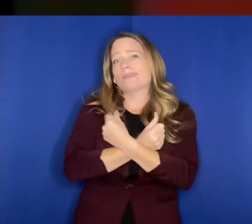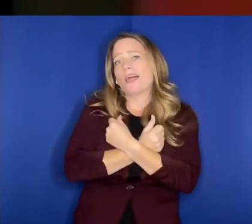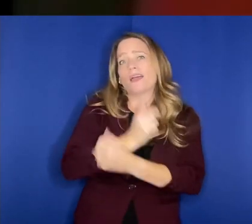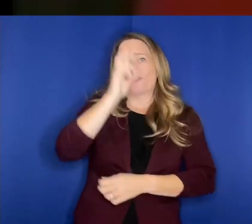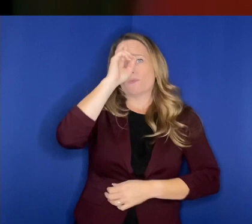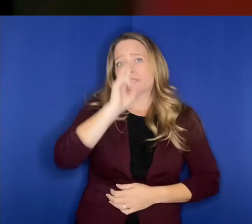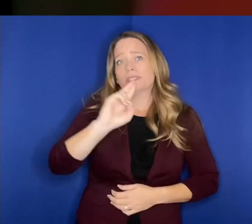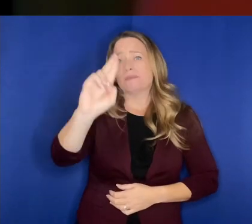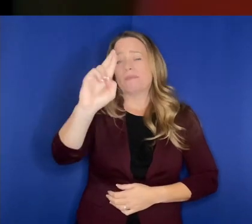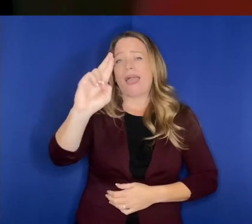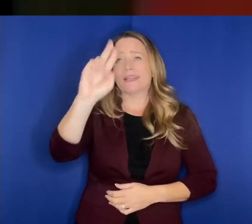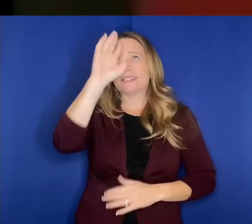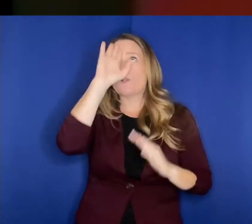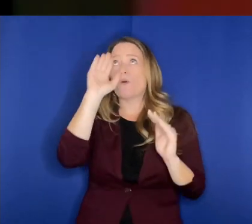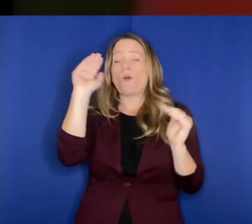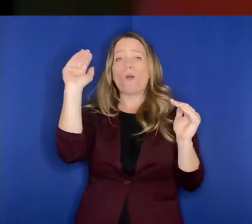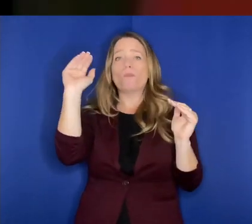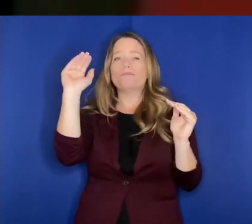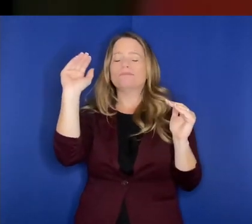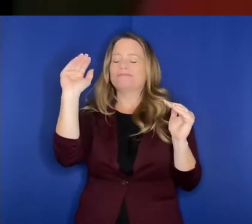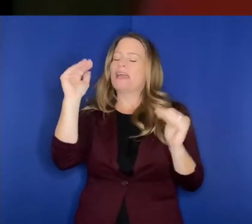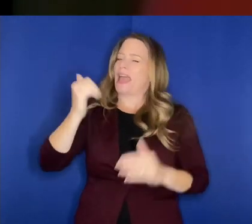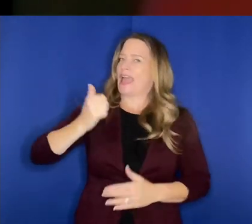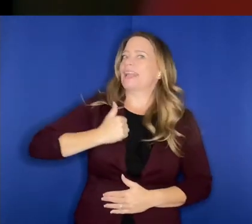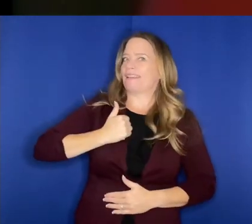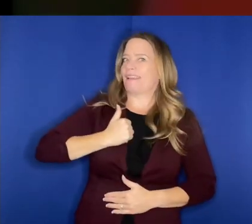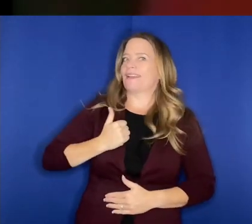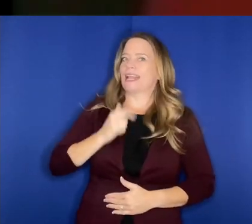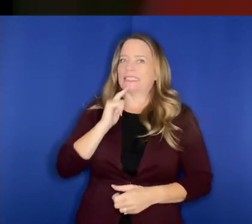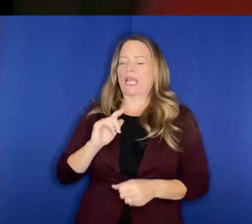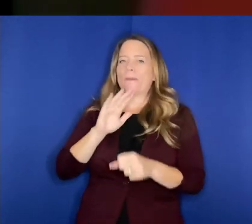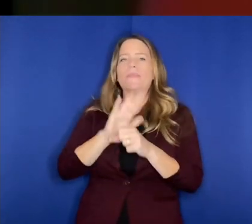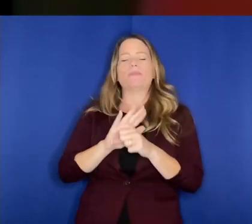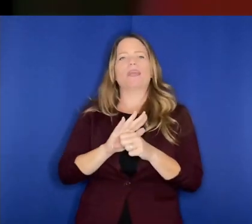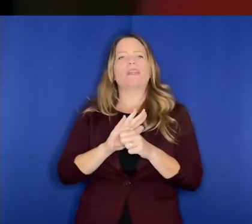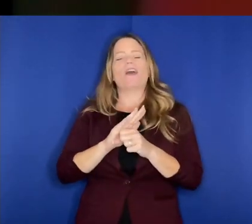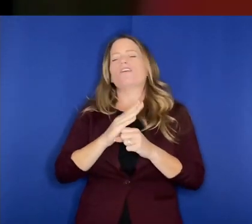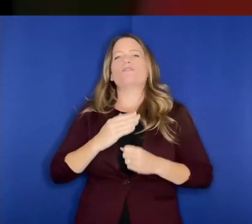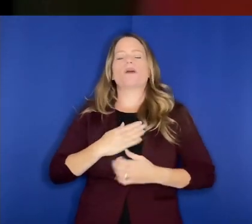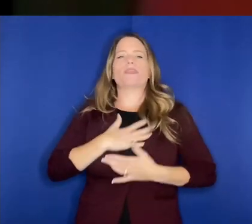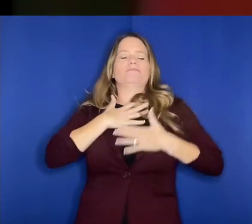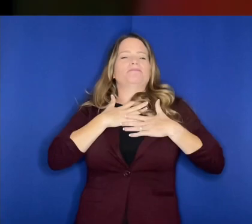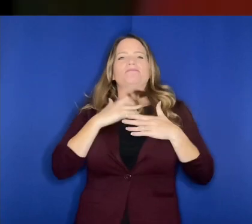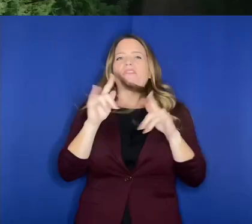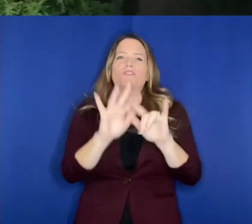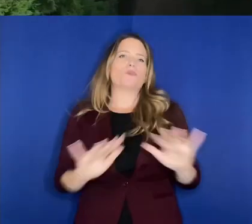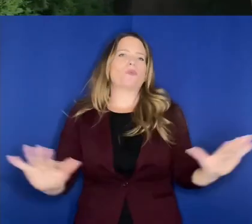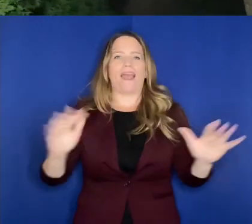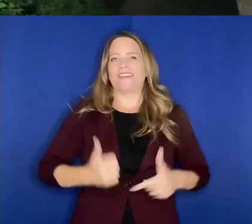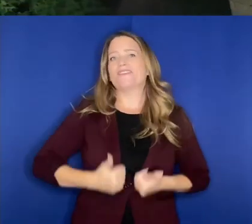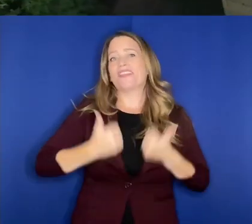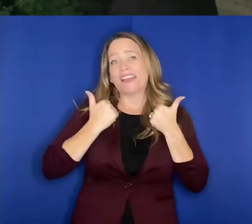and respect and hope, and of Canada's commitment to the effervescent variety of life.